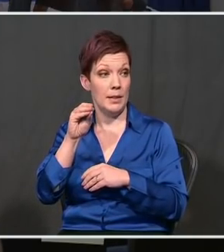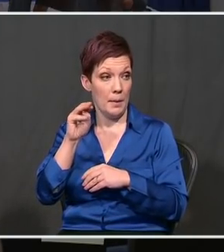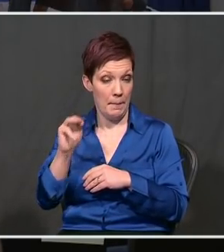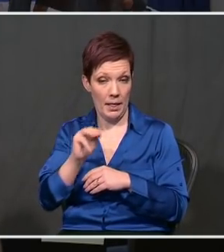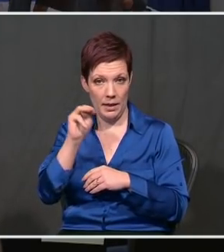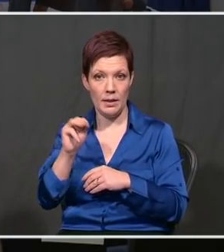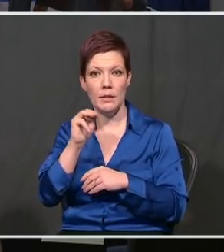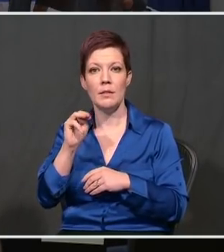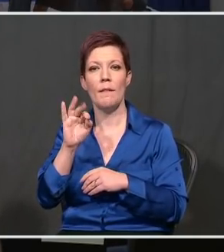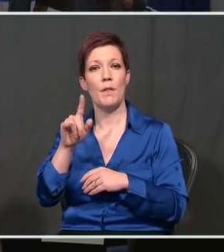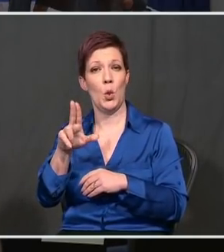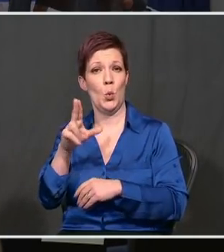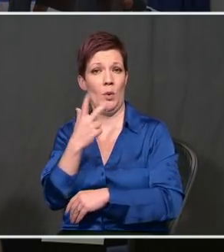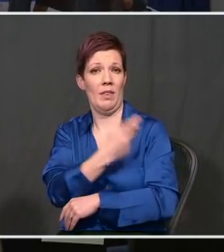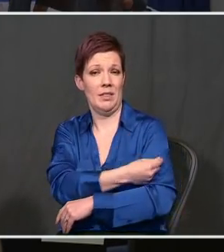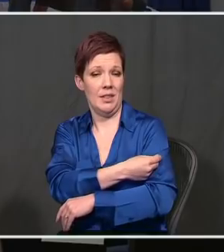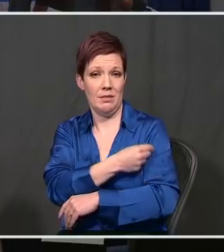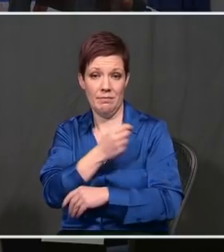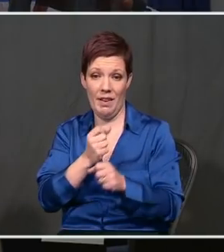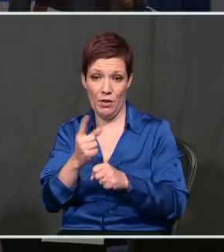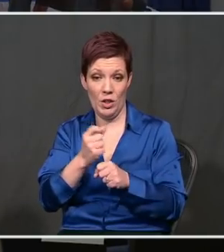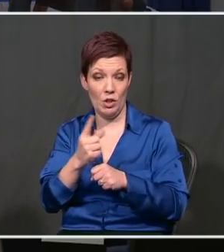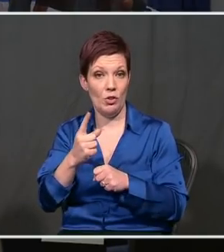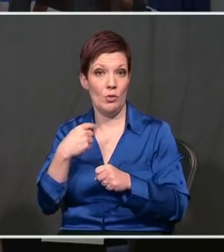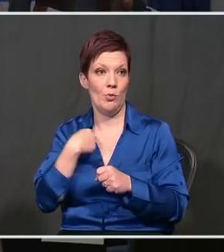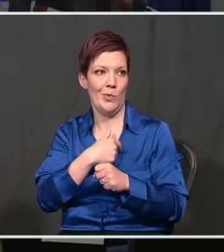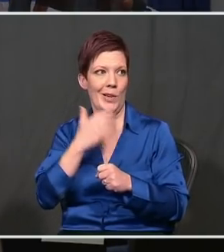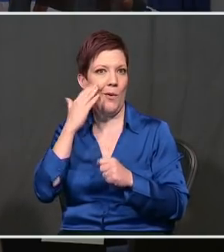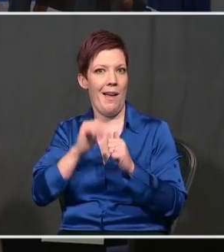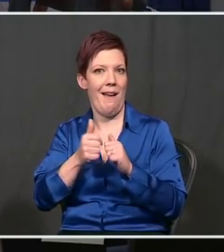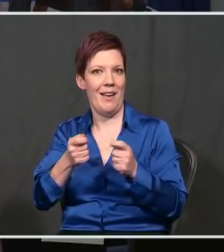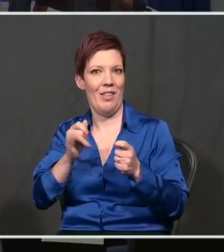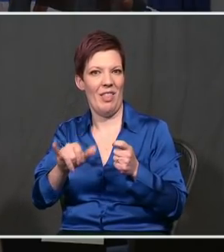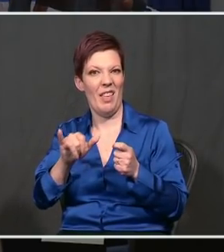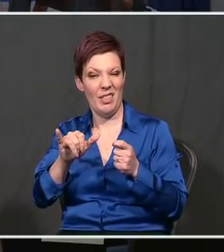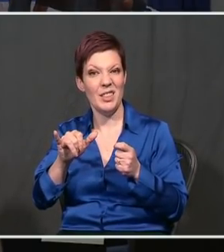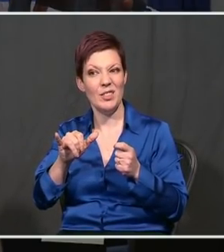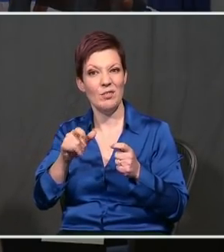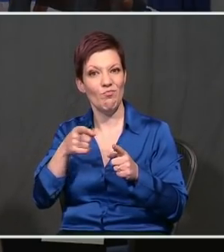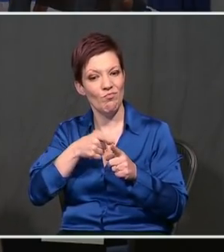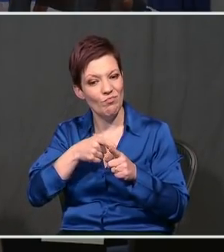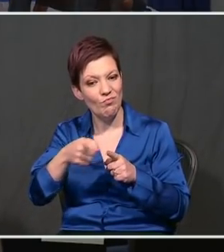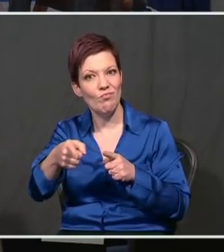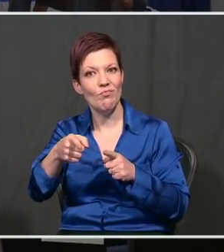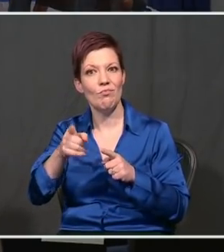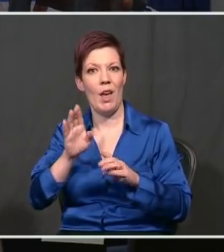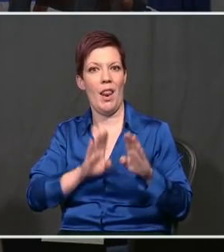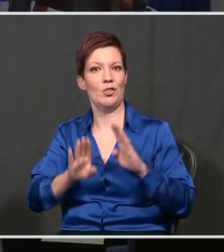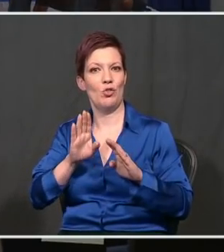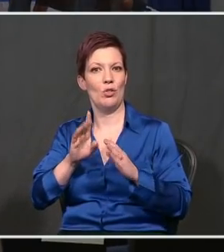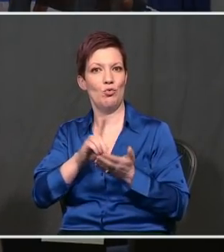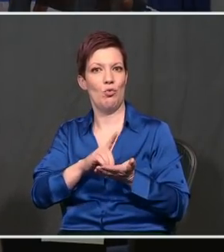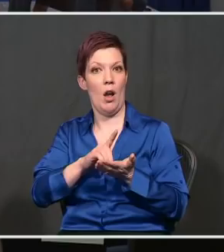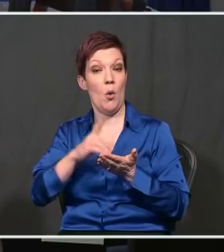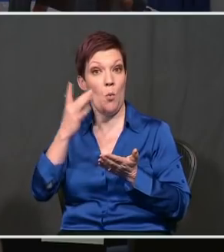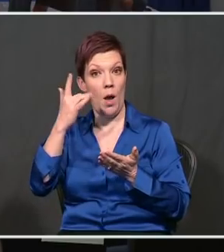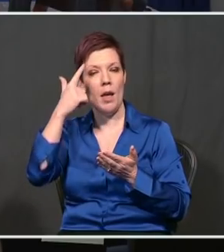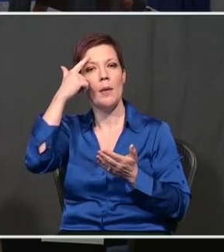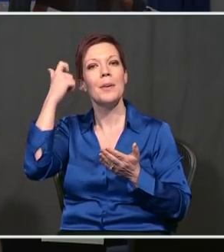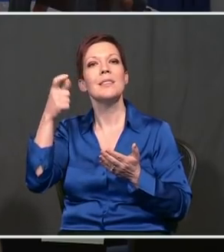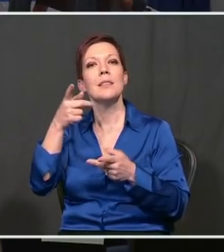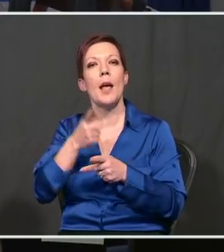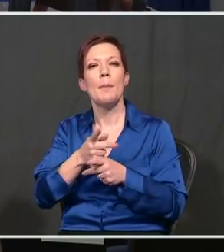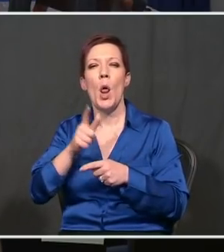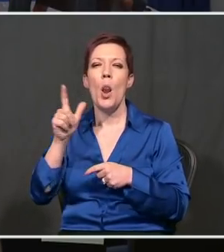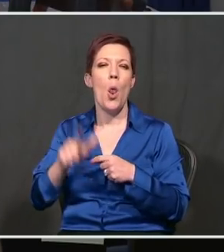good at this. We know how to handle biologic drugs. This happens to be a pretty specialized biologic drug because it's kept at very, very, very